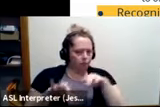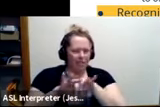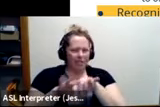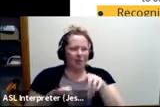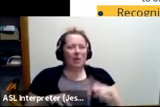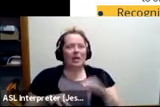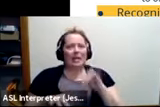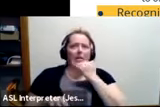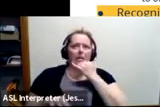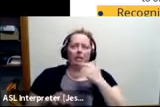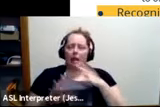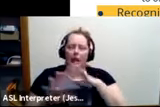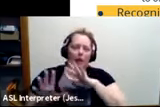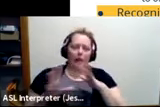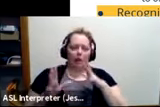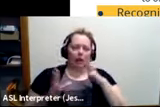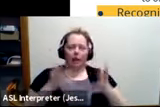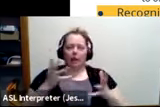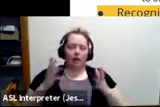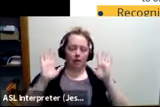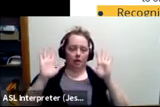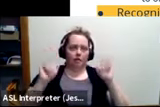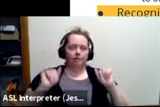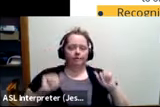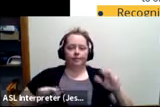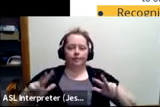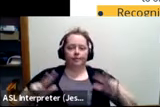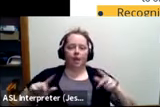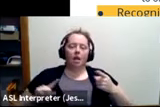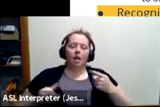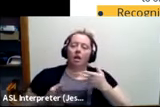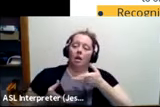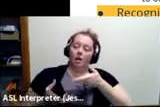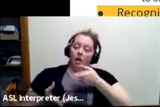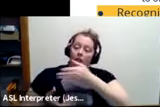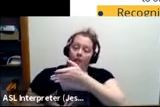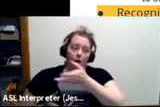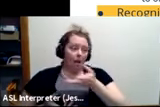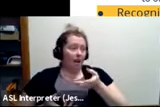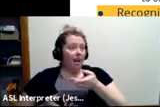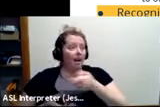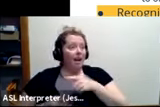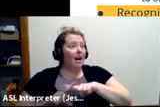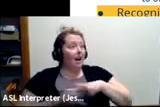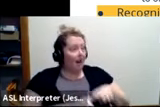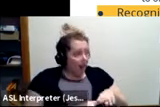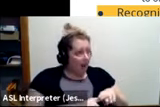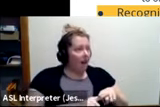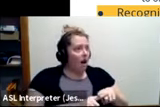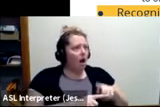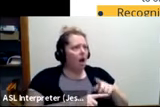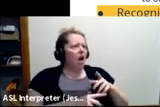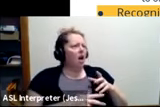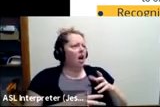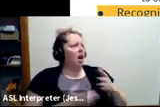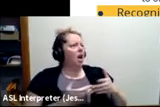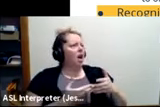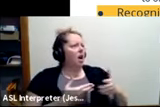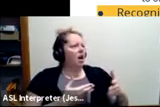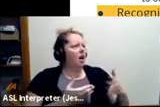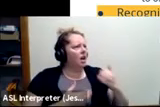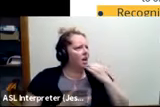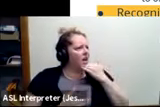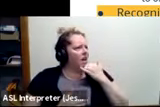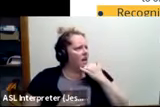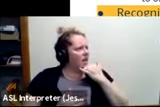lot of sense. And once you do that, you start to erode the trust between you and the person that you've asked. When somebody is giving you their pronouns, they're